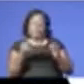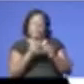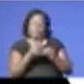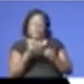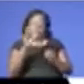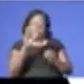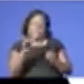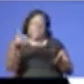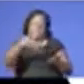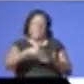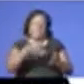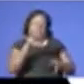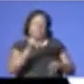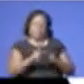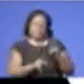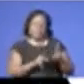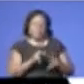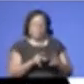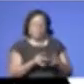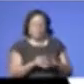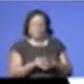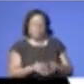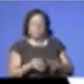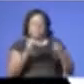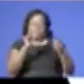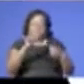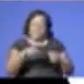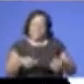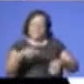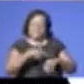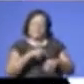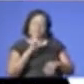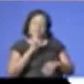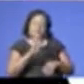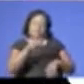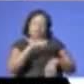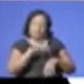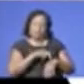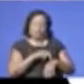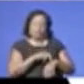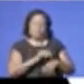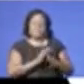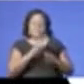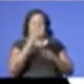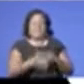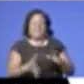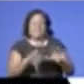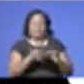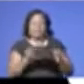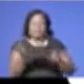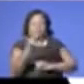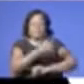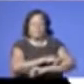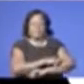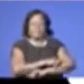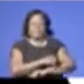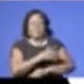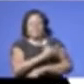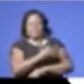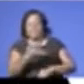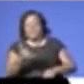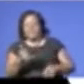people. Yes, times are tough, but at the end of the day, Parker Edgecombe says they deserve more than they have gotten, as there is a